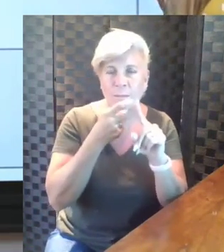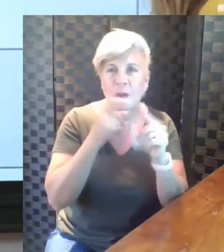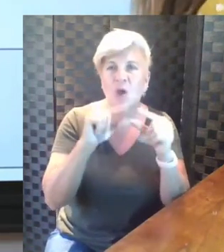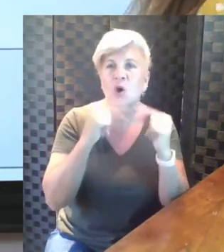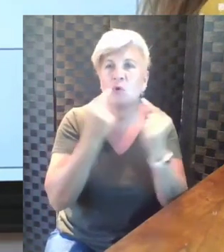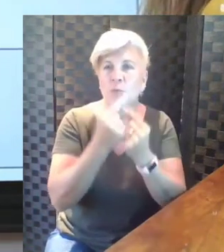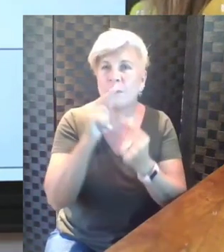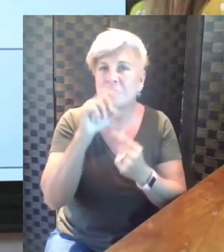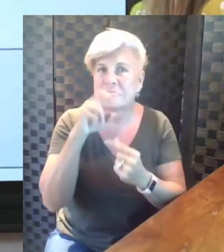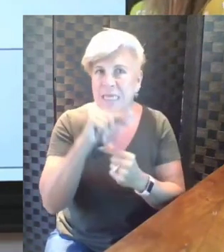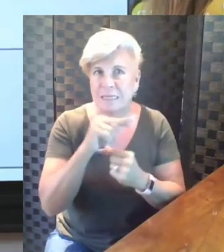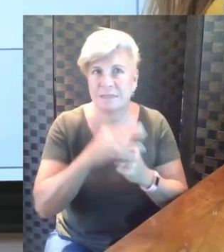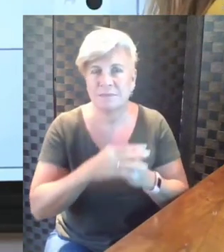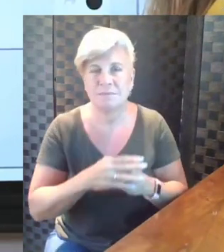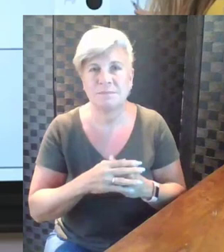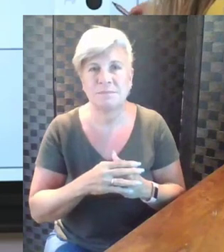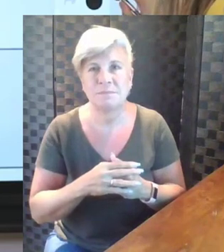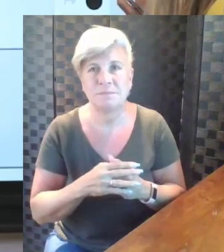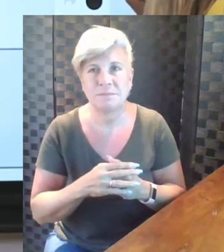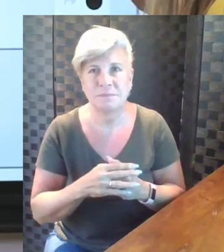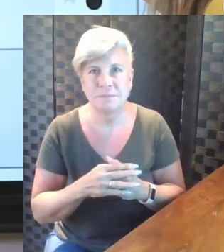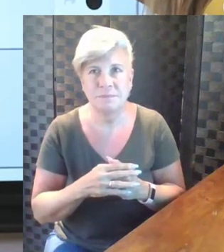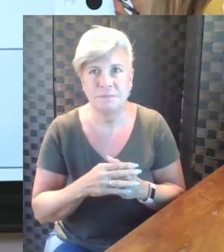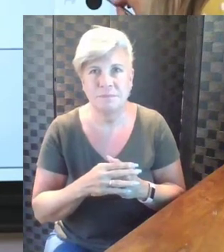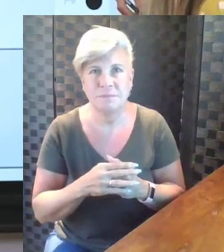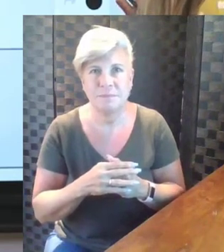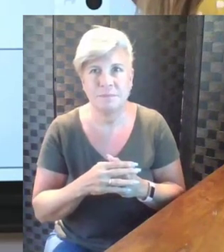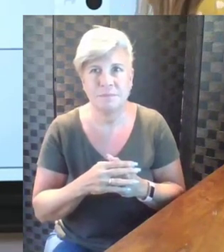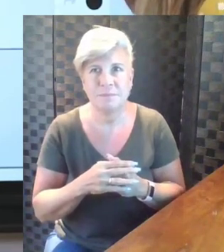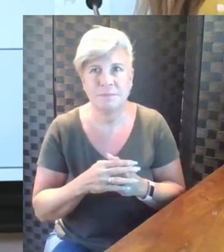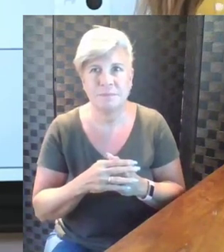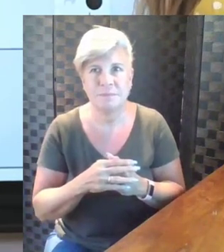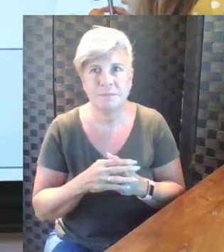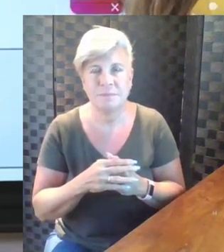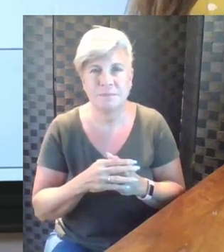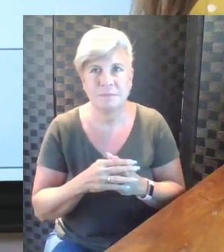10. All right.